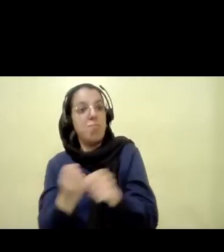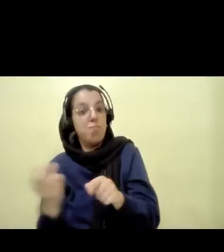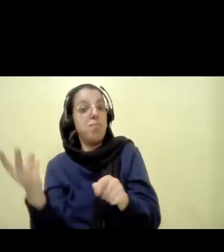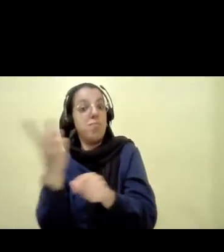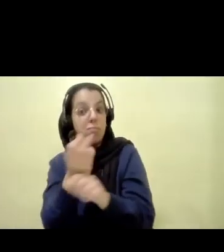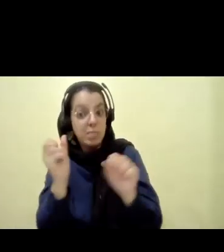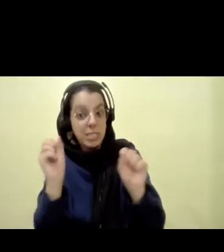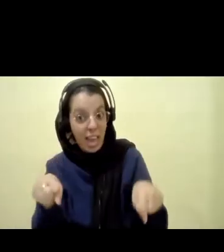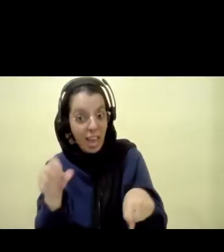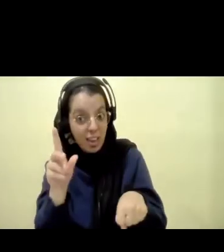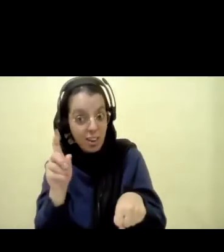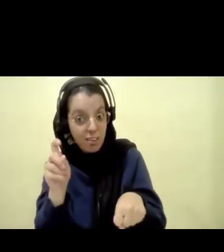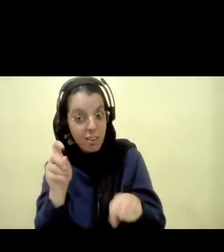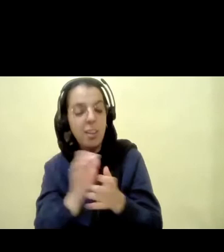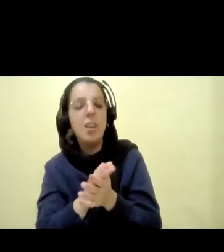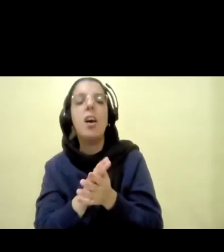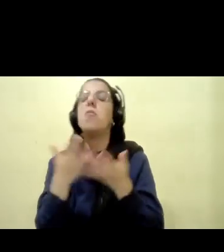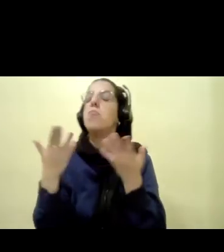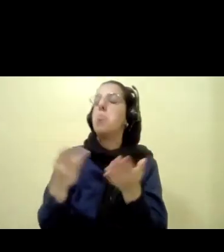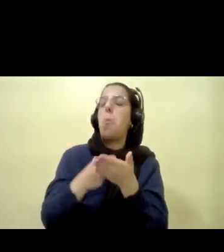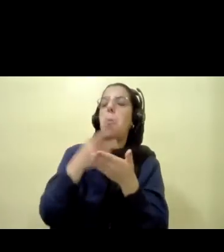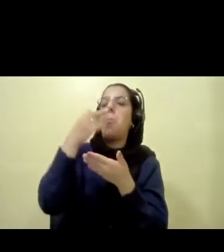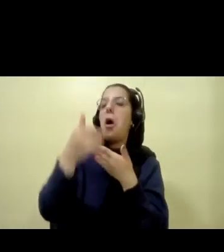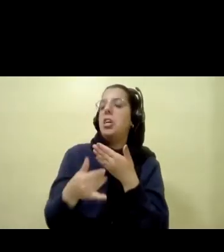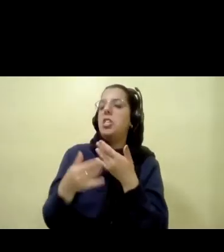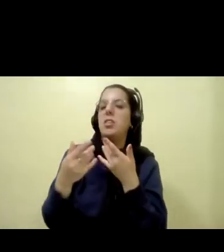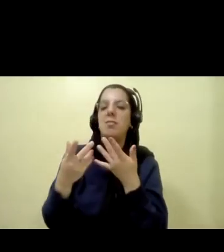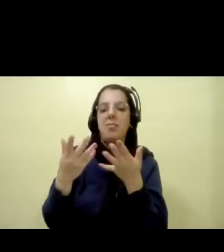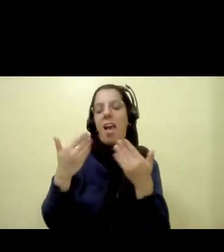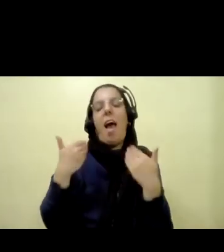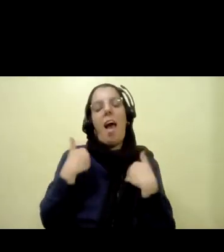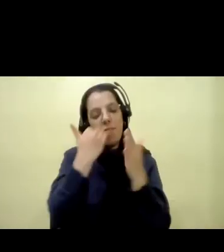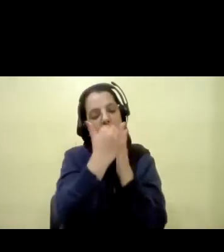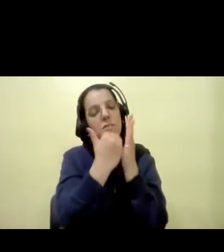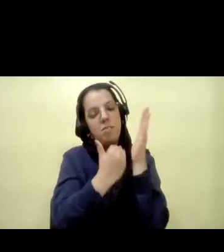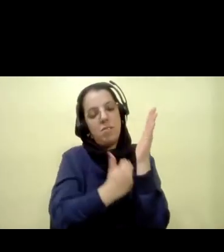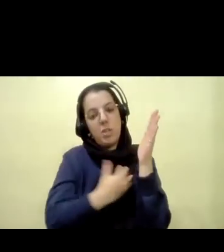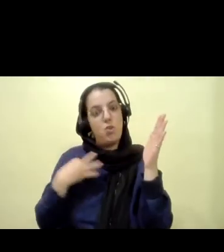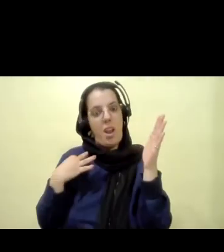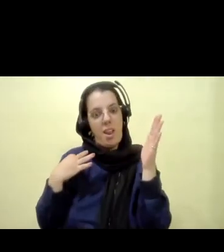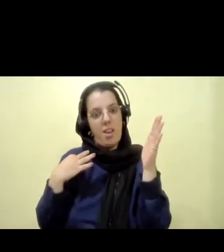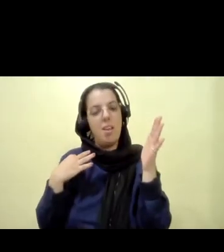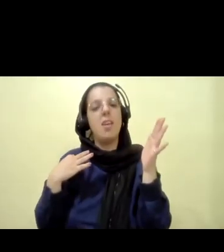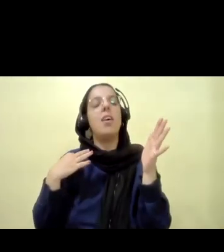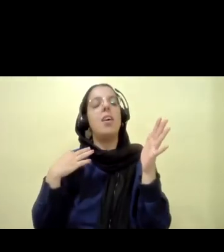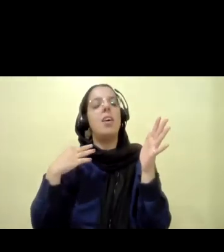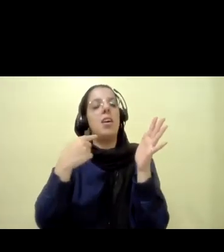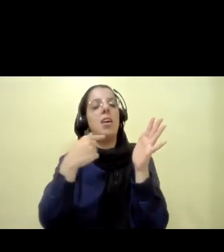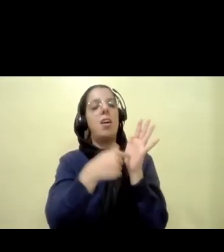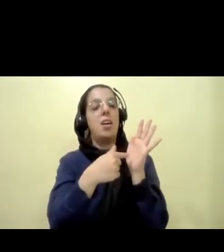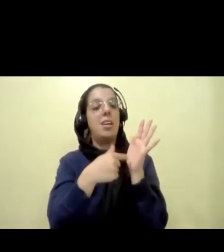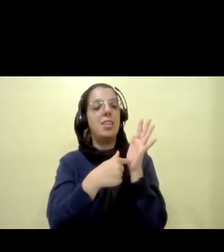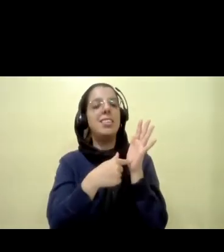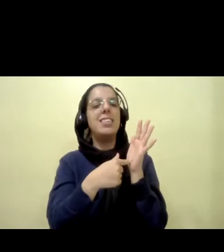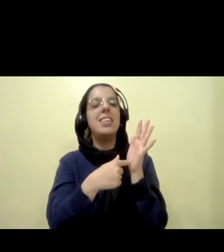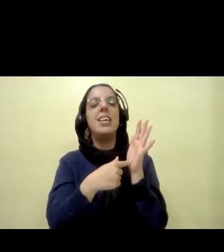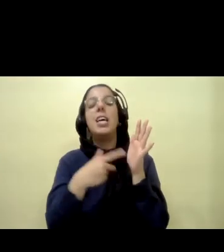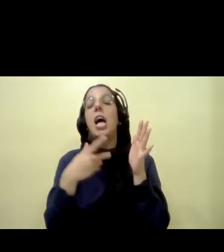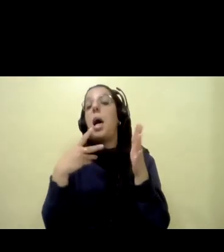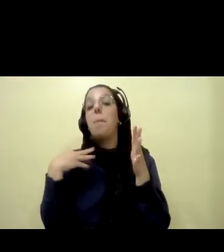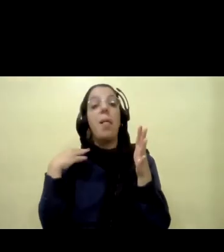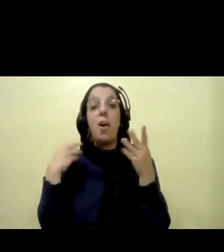as early as, it's in the grant guidelines. I think it's as early